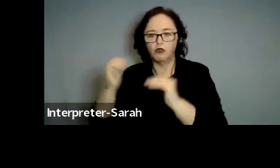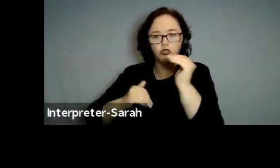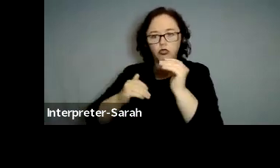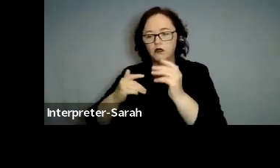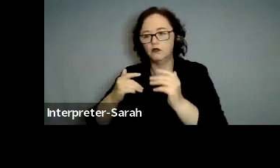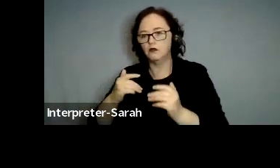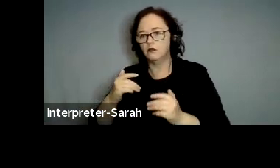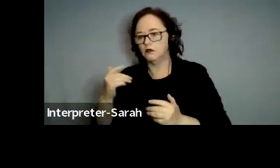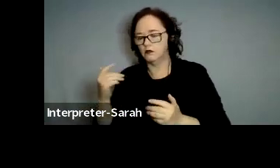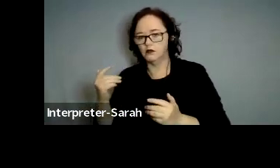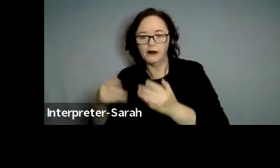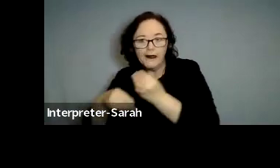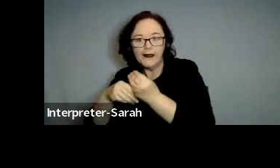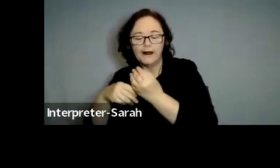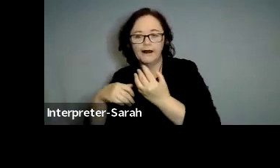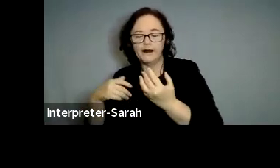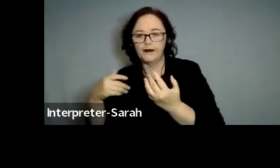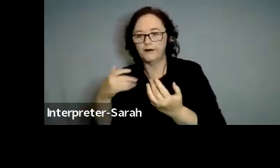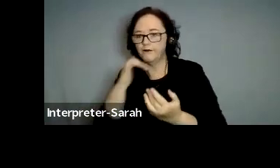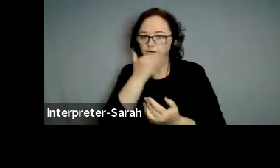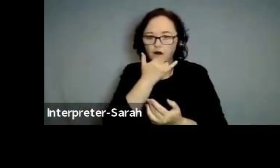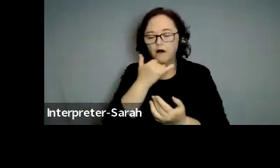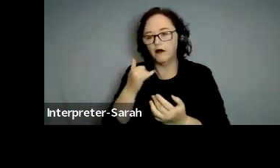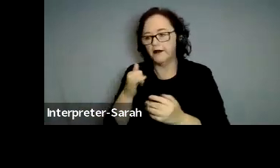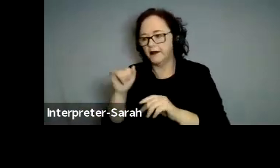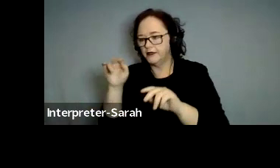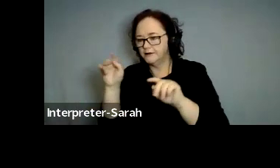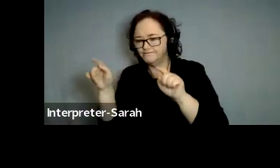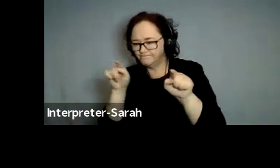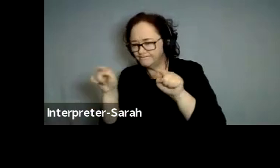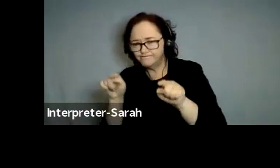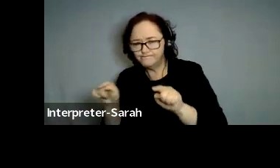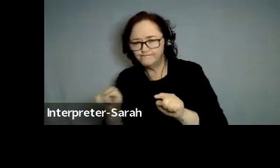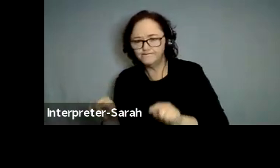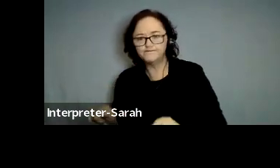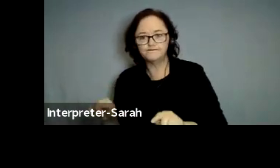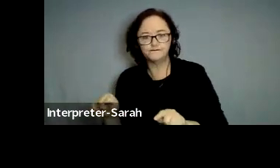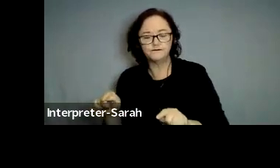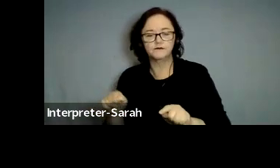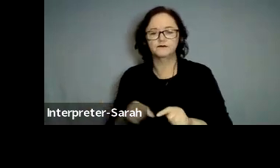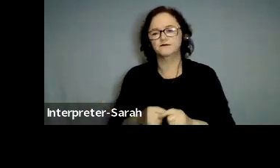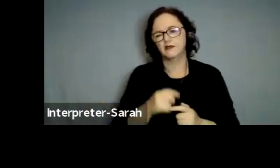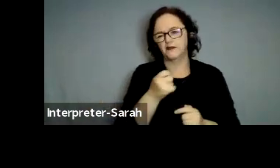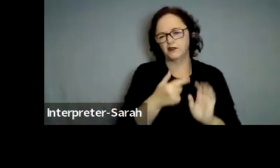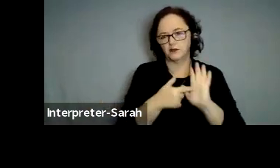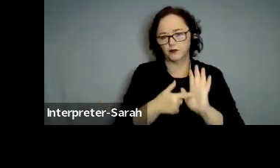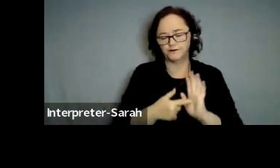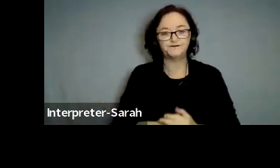additionally added or erroneously added. So these are just a couple of examples. And then here I have